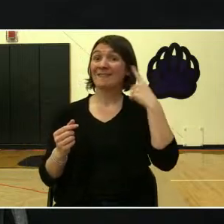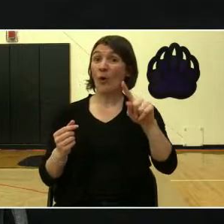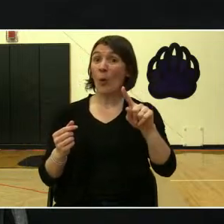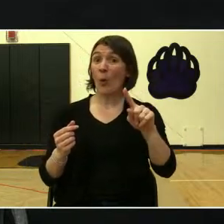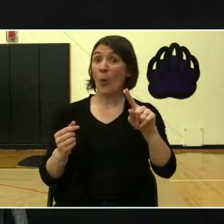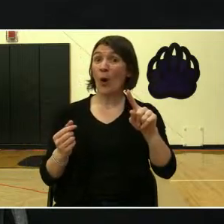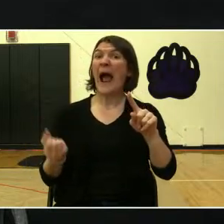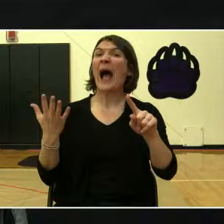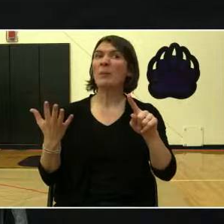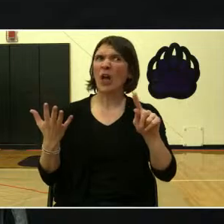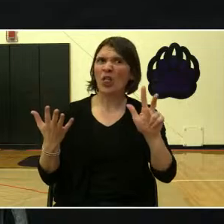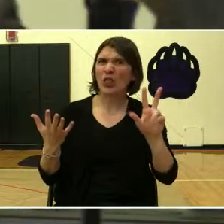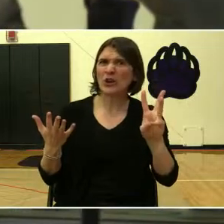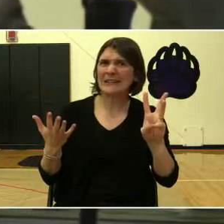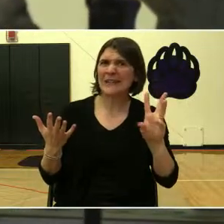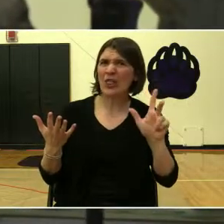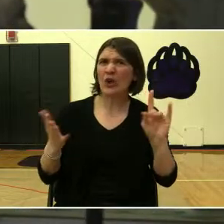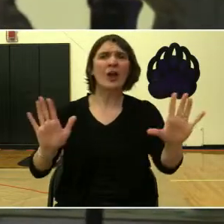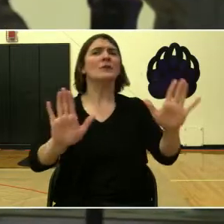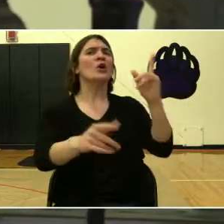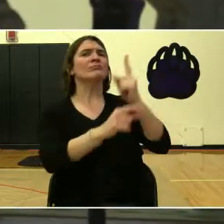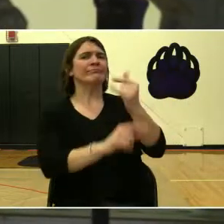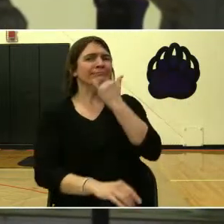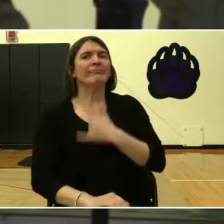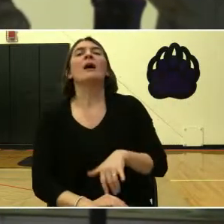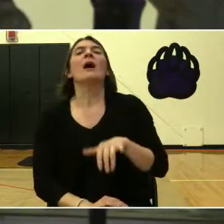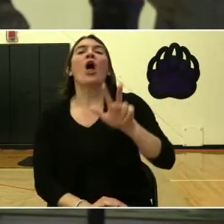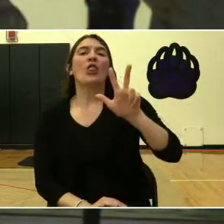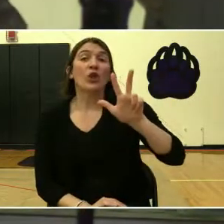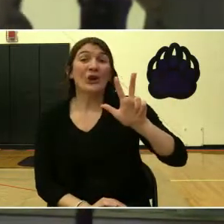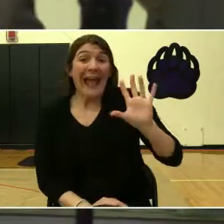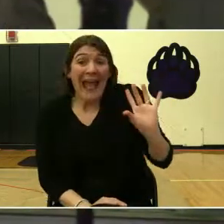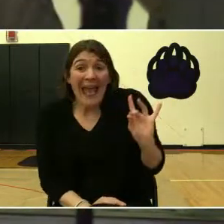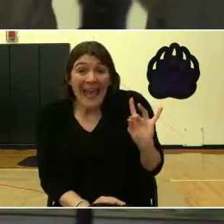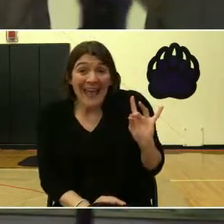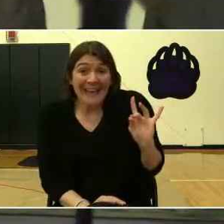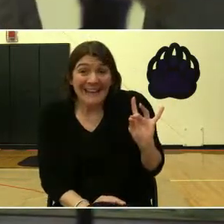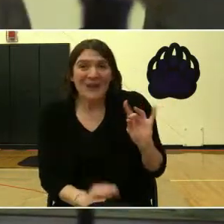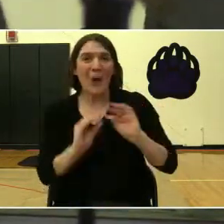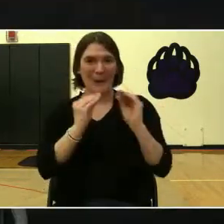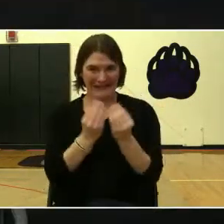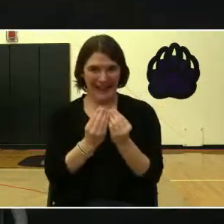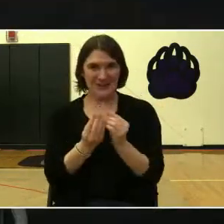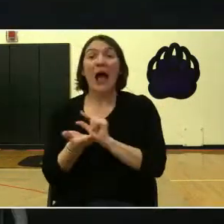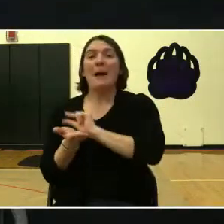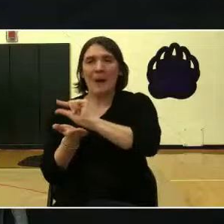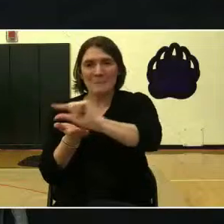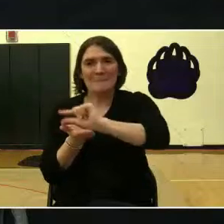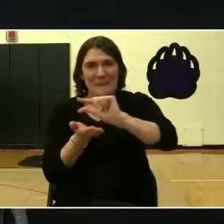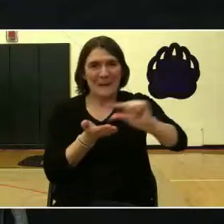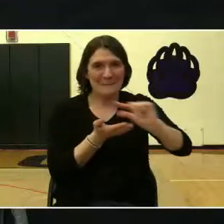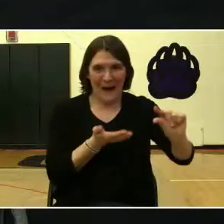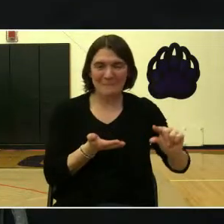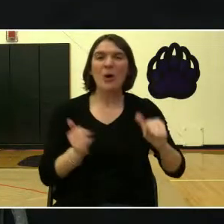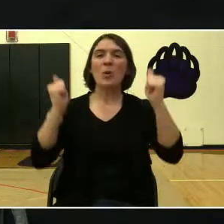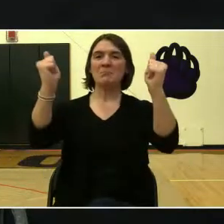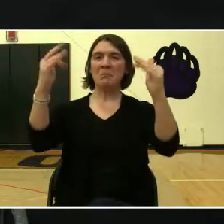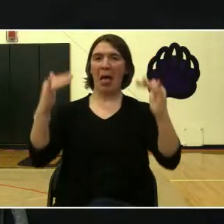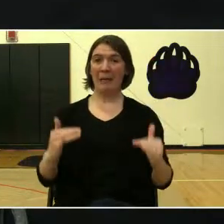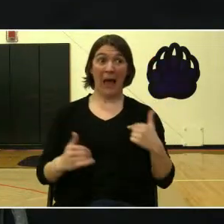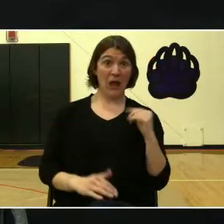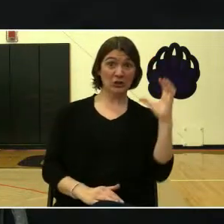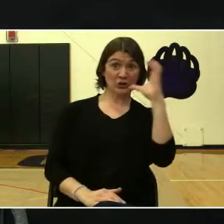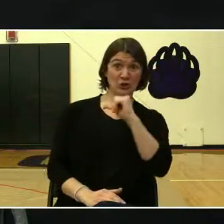uh yes we did the count and we were wrong it was 38 not 35 among 38 service providers I'll assume